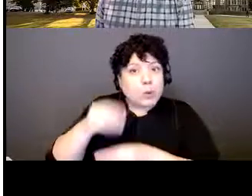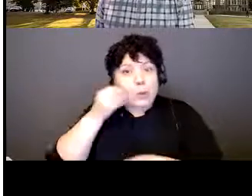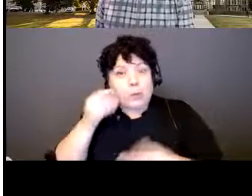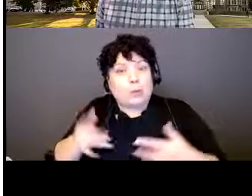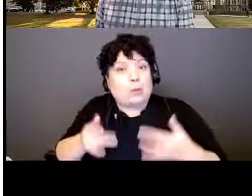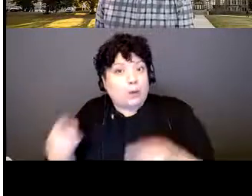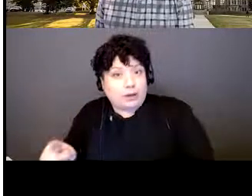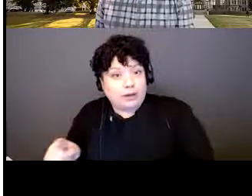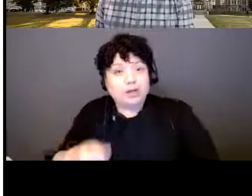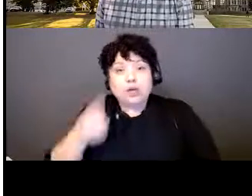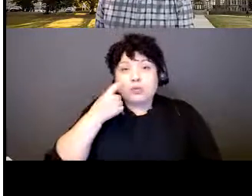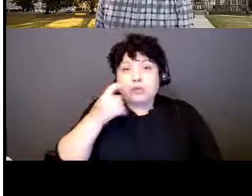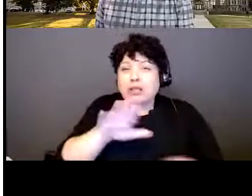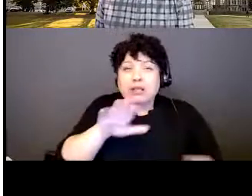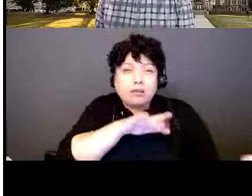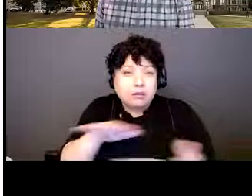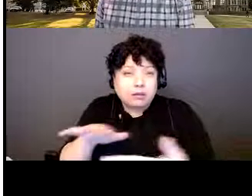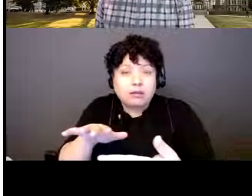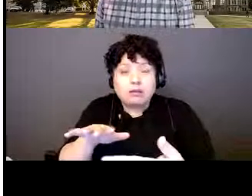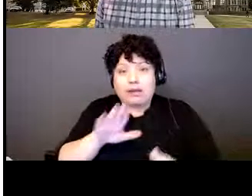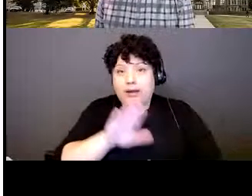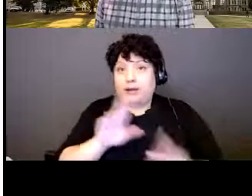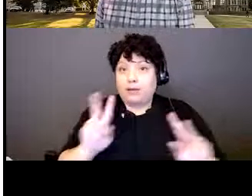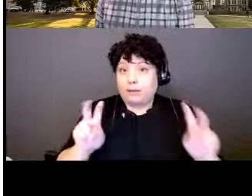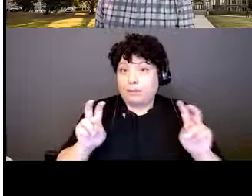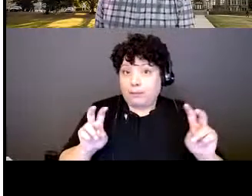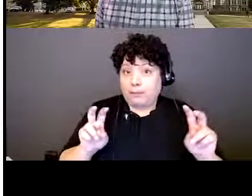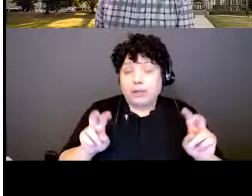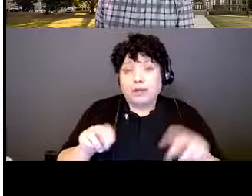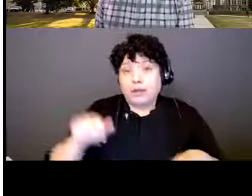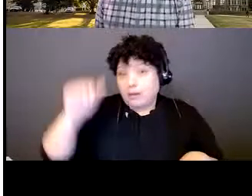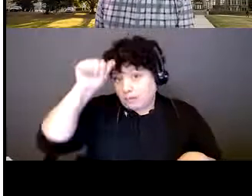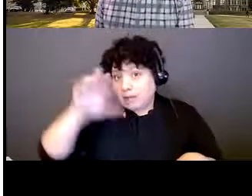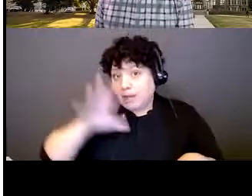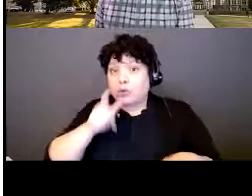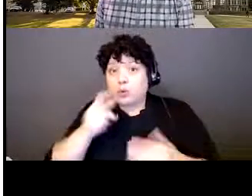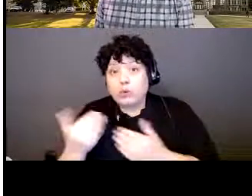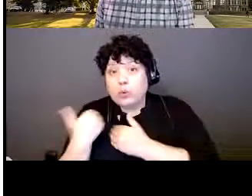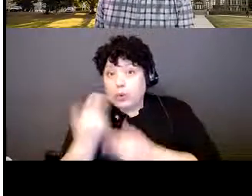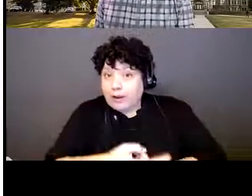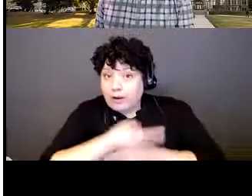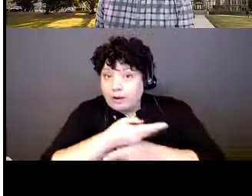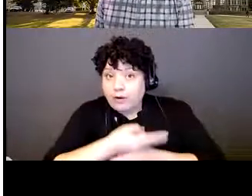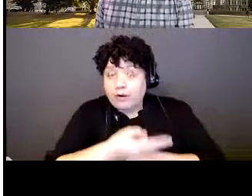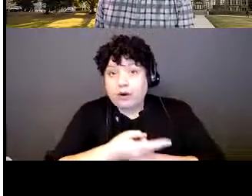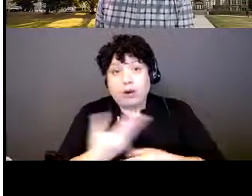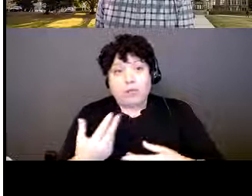study talked about some of the same themes, males in caregiver roles, health issues in one or both